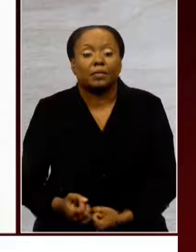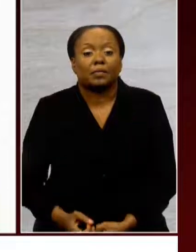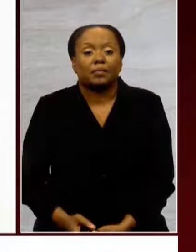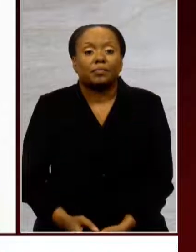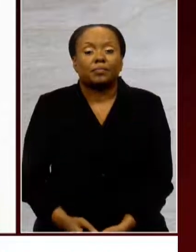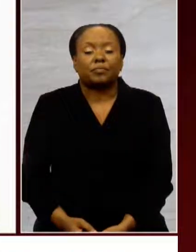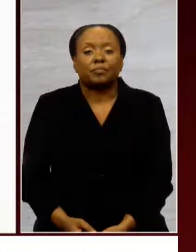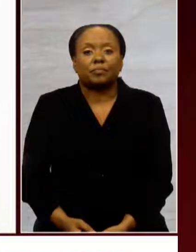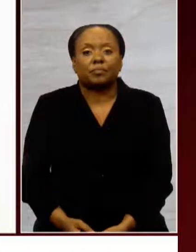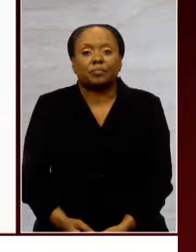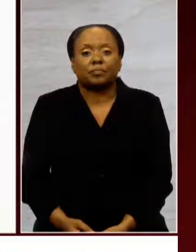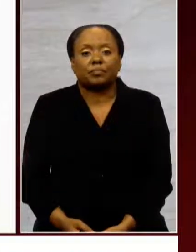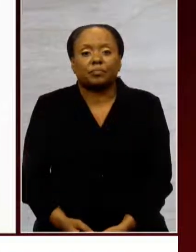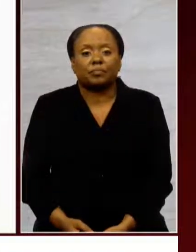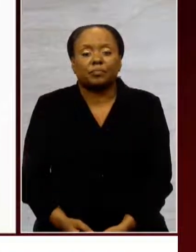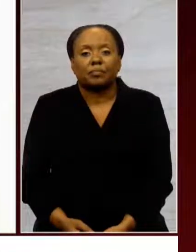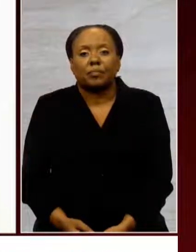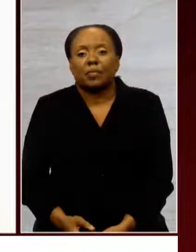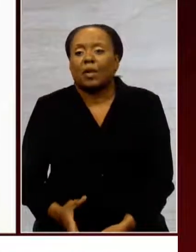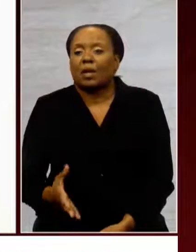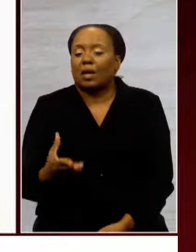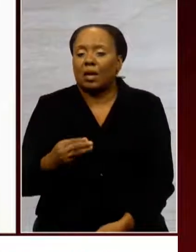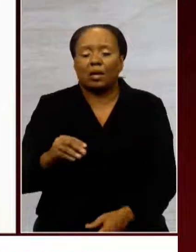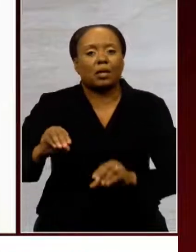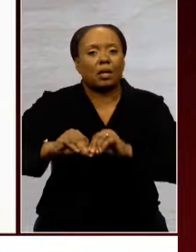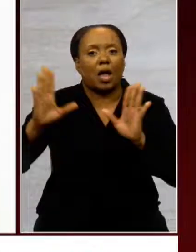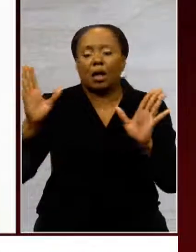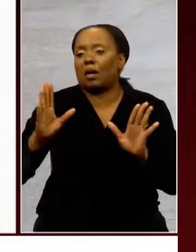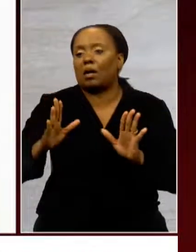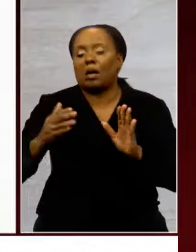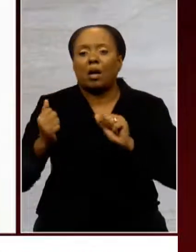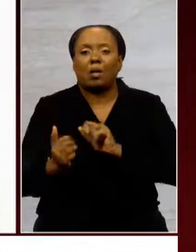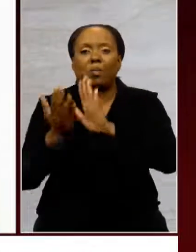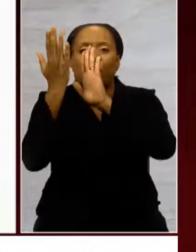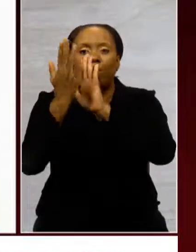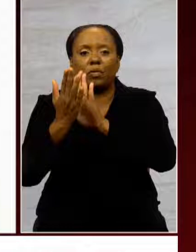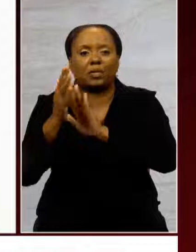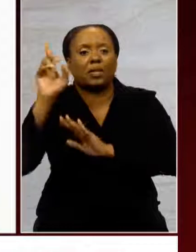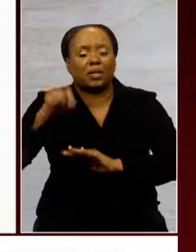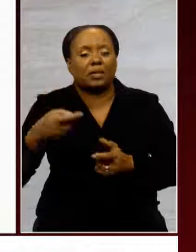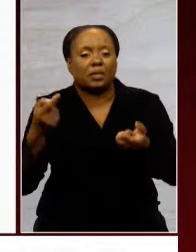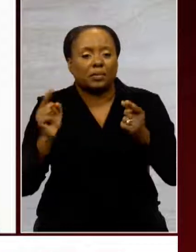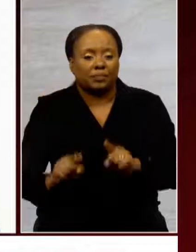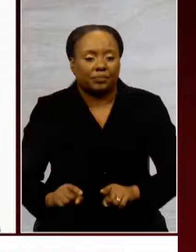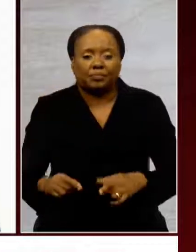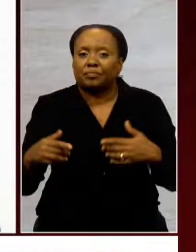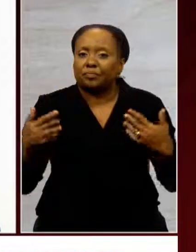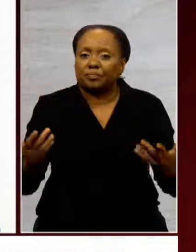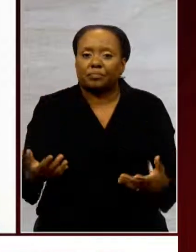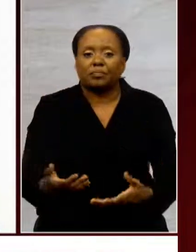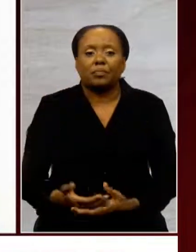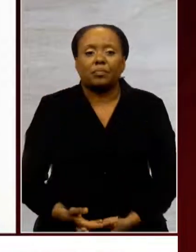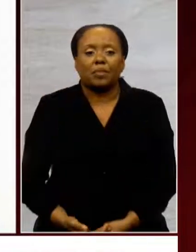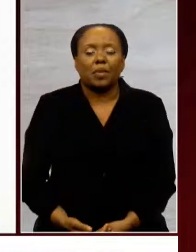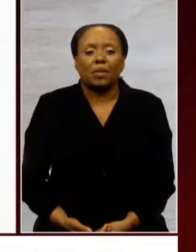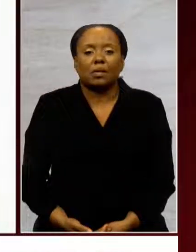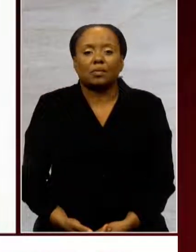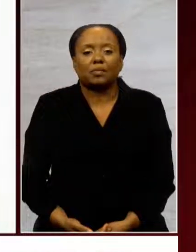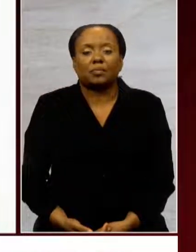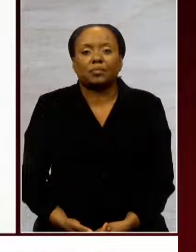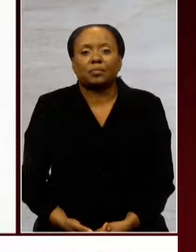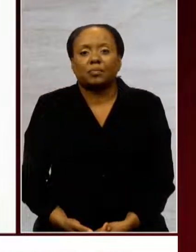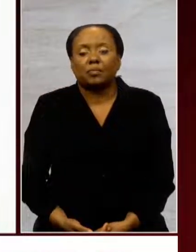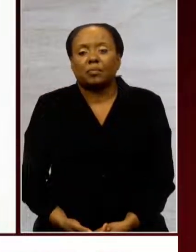a comprehensive and structural approach has to be taken, Shane, and that is that at the